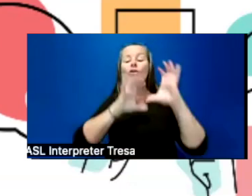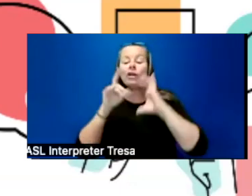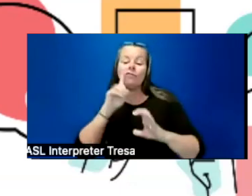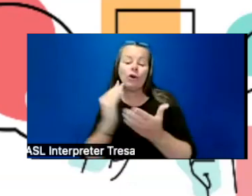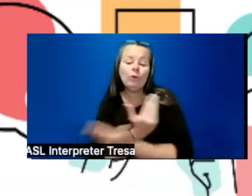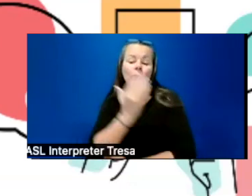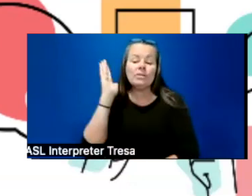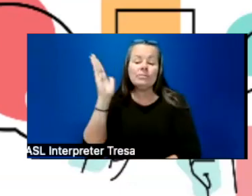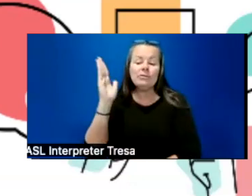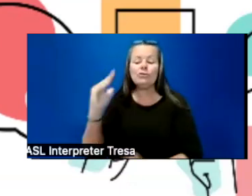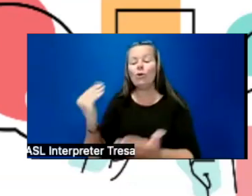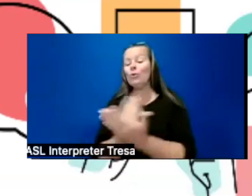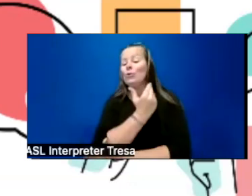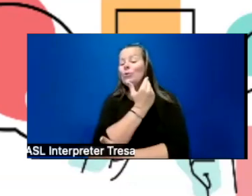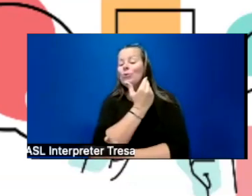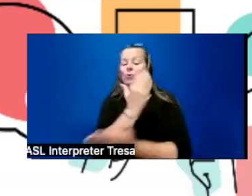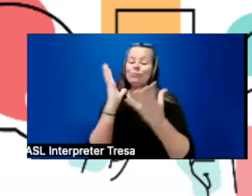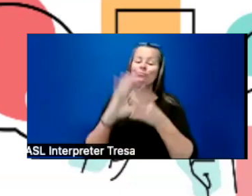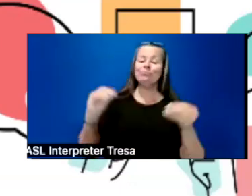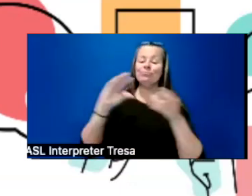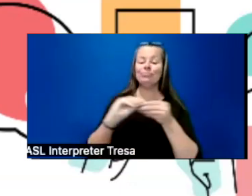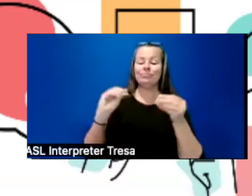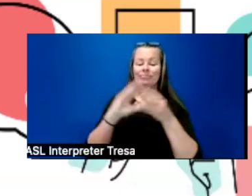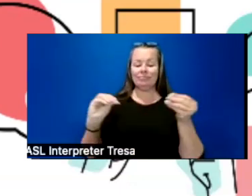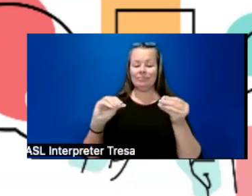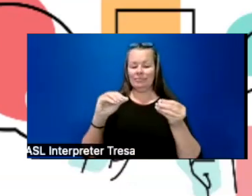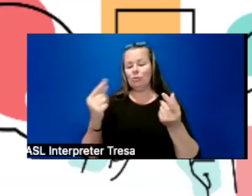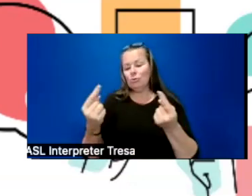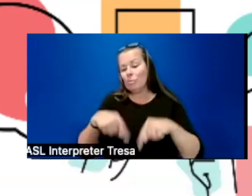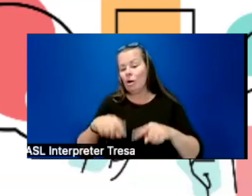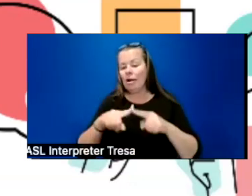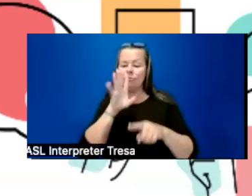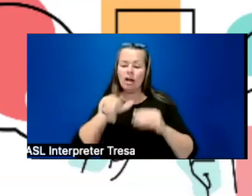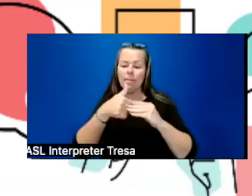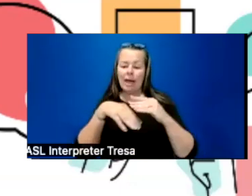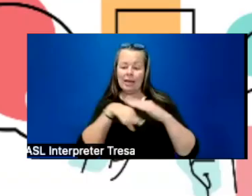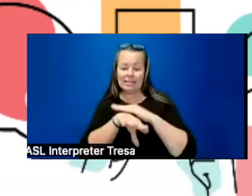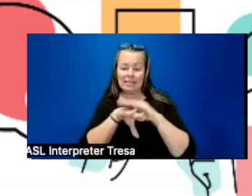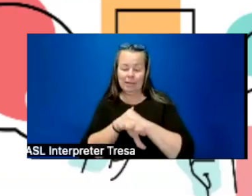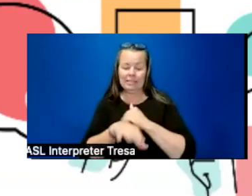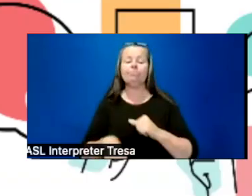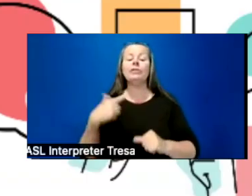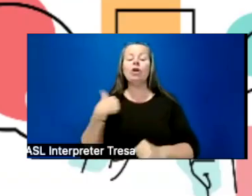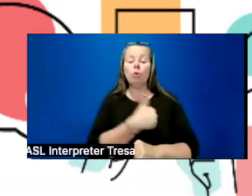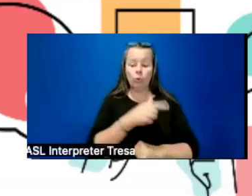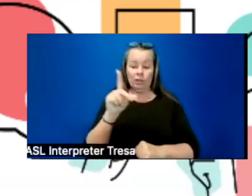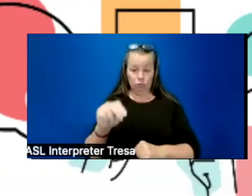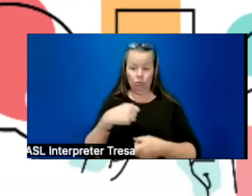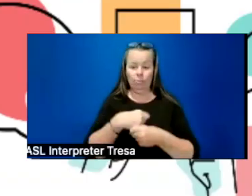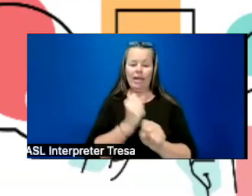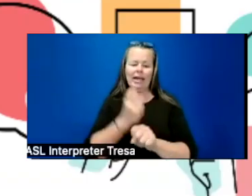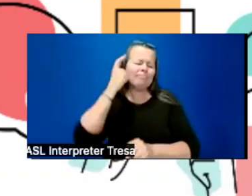voices for people to come on and talk about accessibility. We do make a very conscious effort